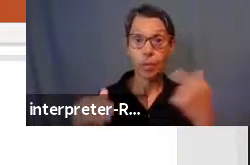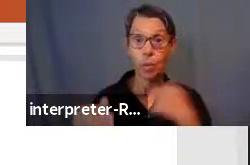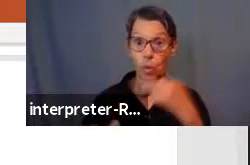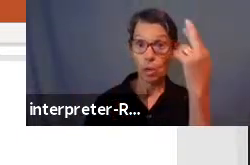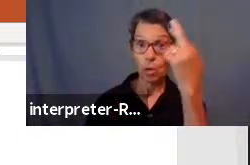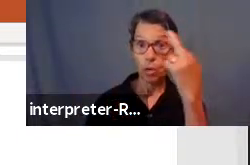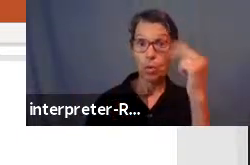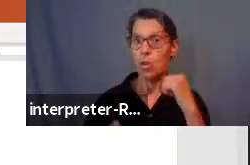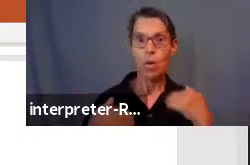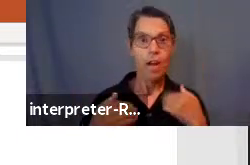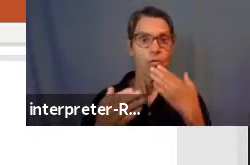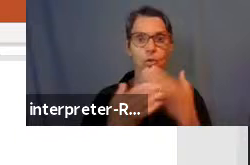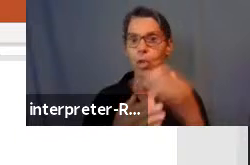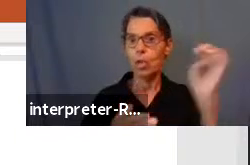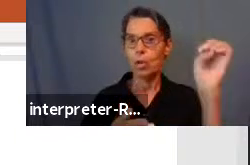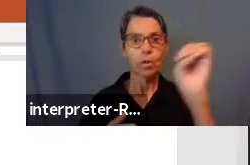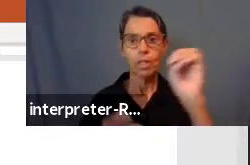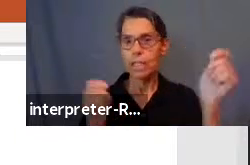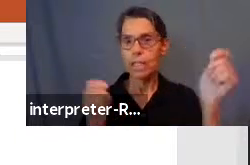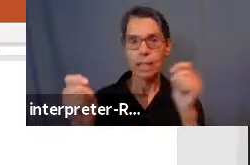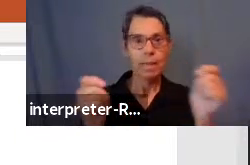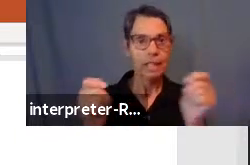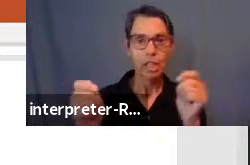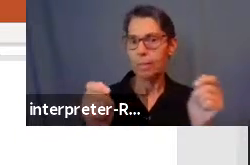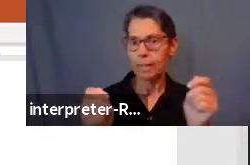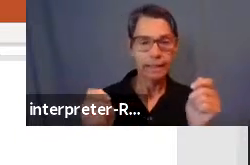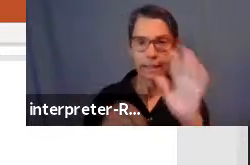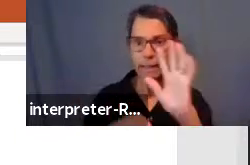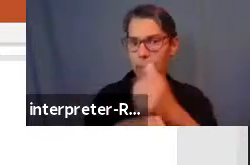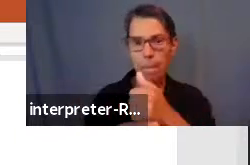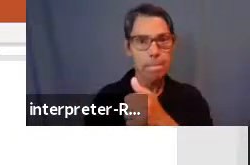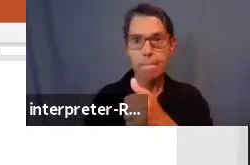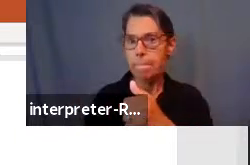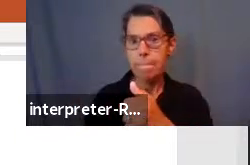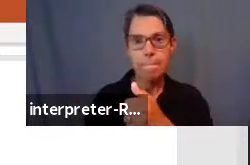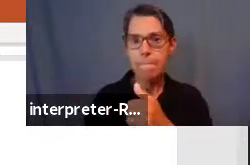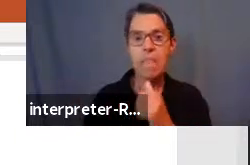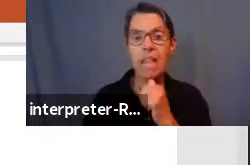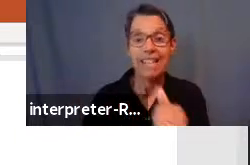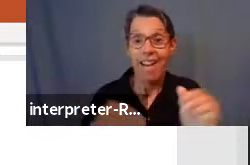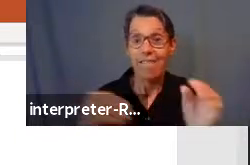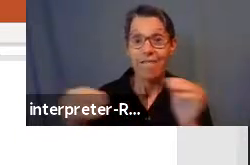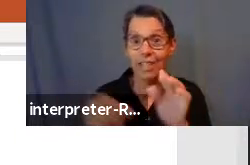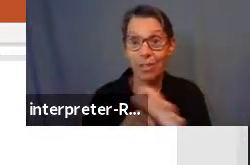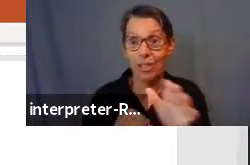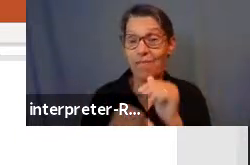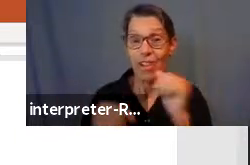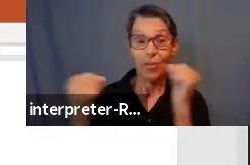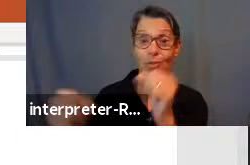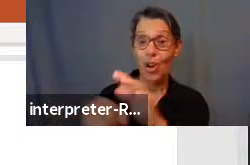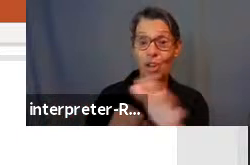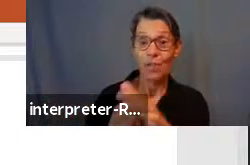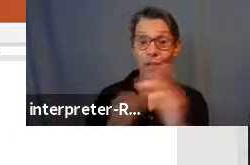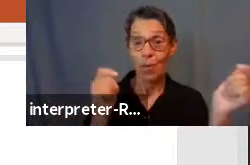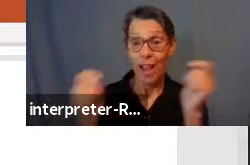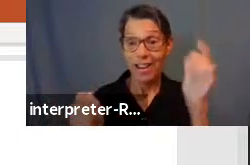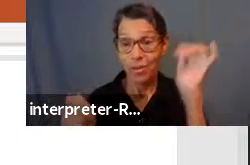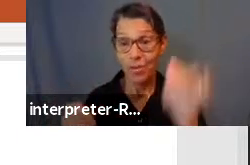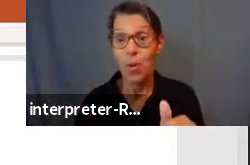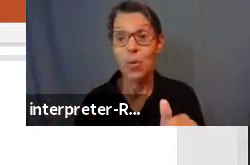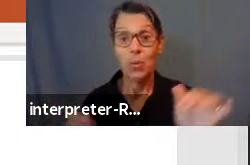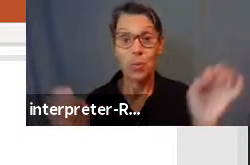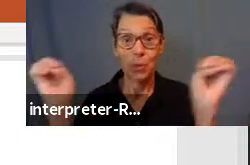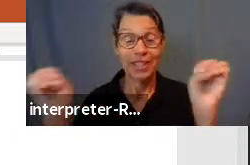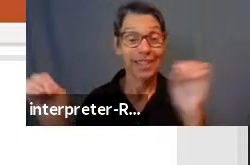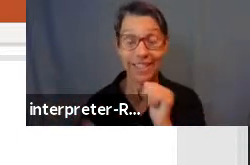robust enough and flexible enough to handle these type of pandemics, emergencies. And so instead of putting